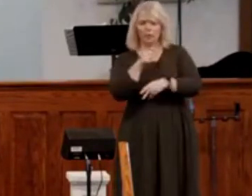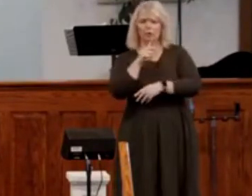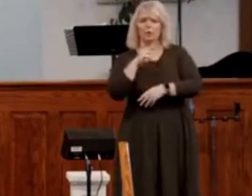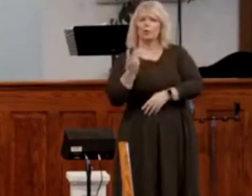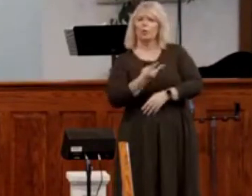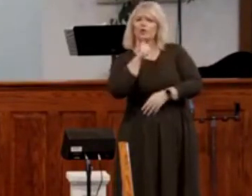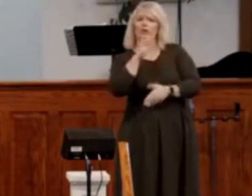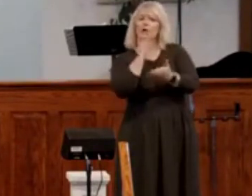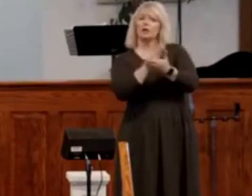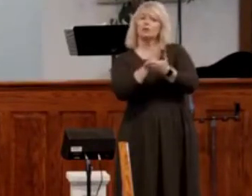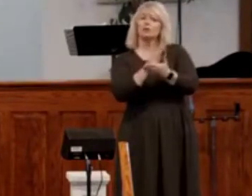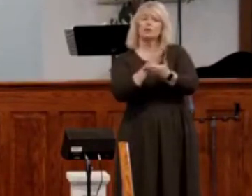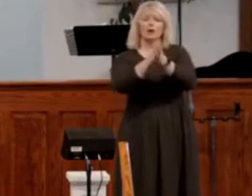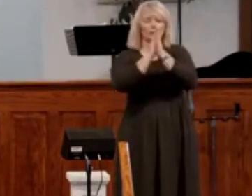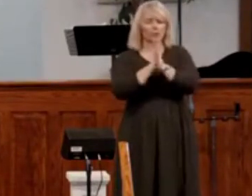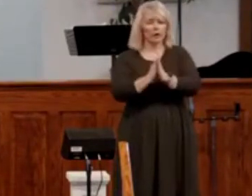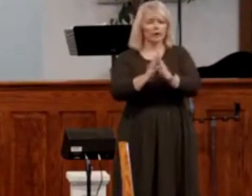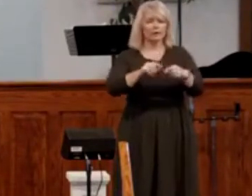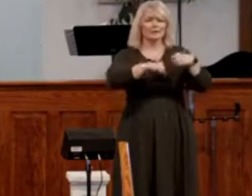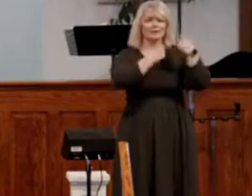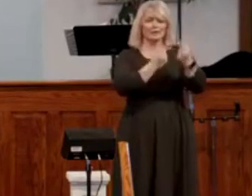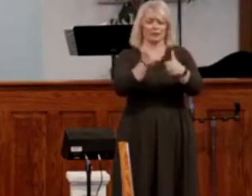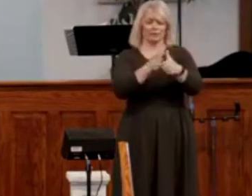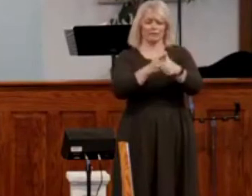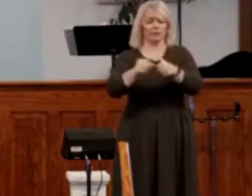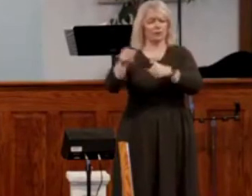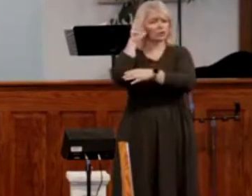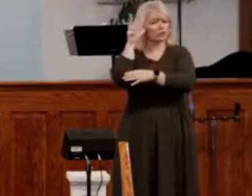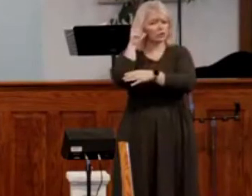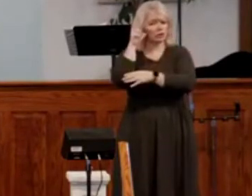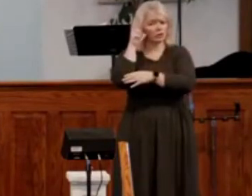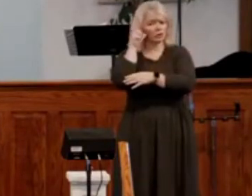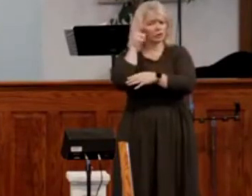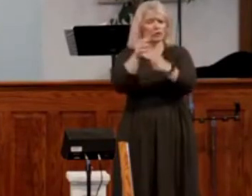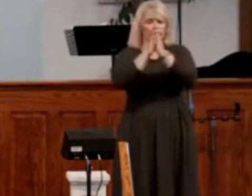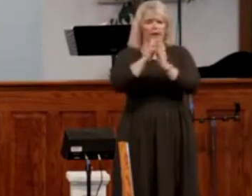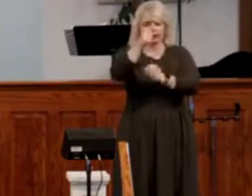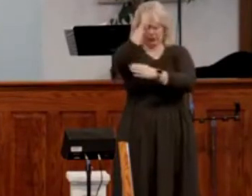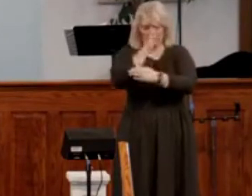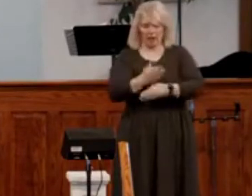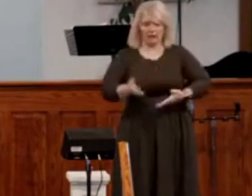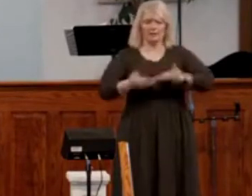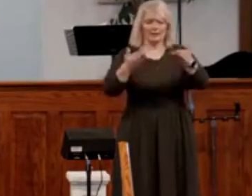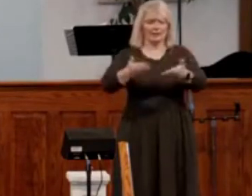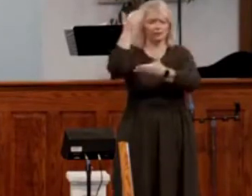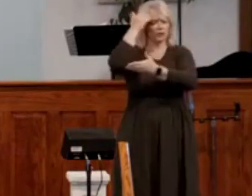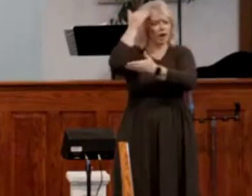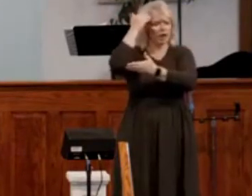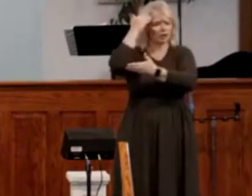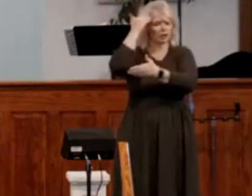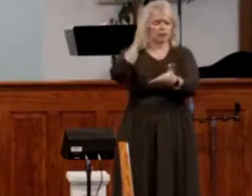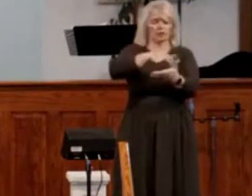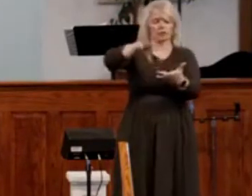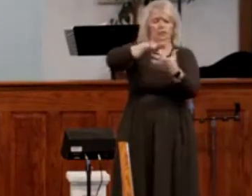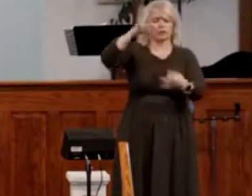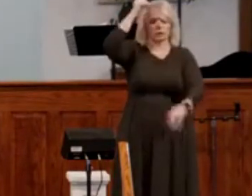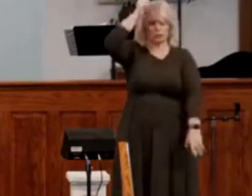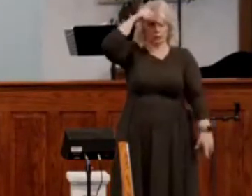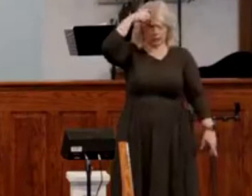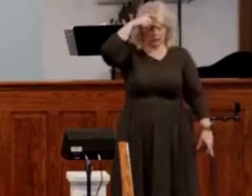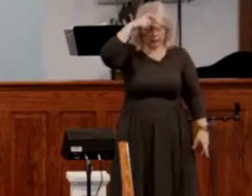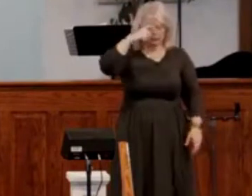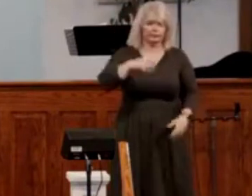praying for you since we first heard about you. We ask God to give you complete knowledge of his will," so knowledge, "and give you spiritual wisdom,"